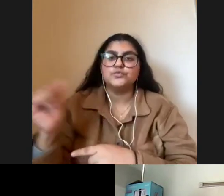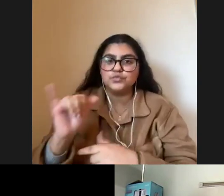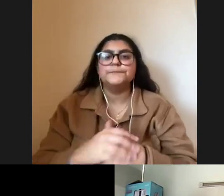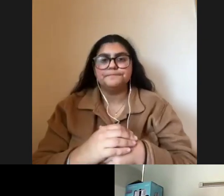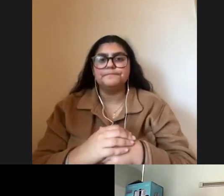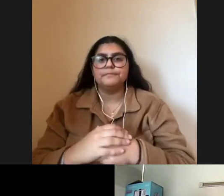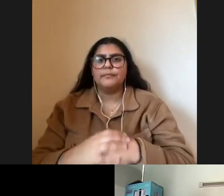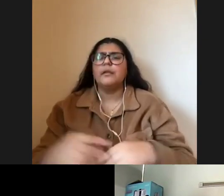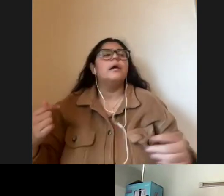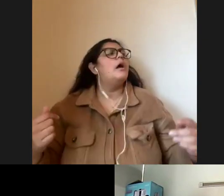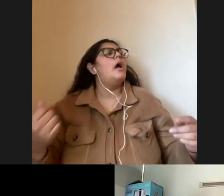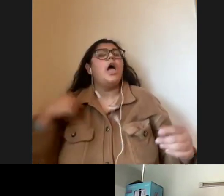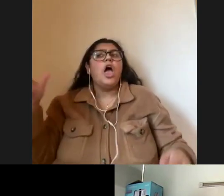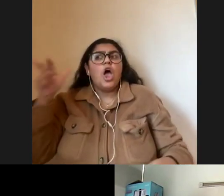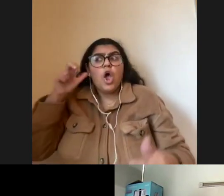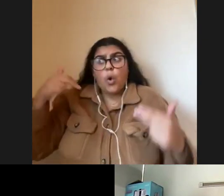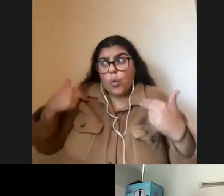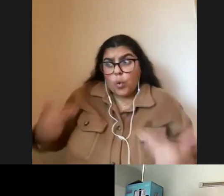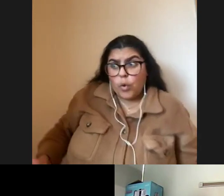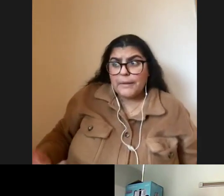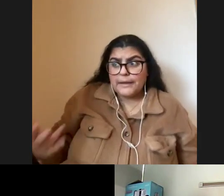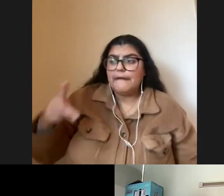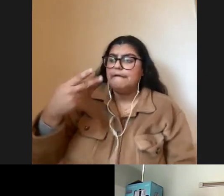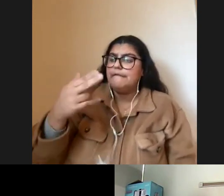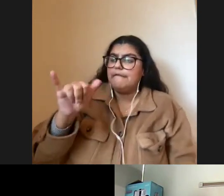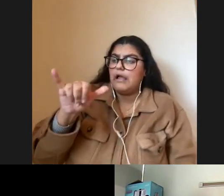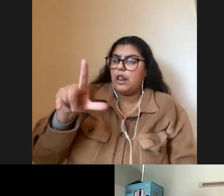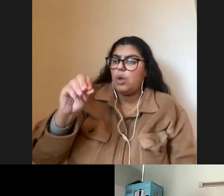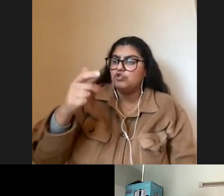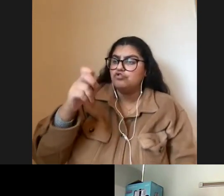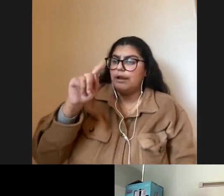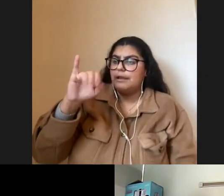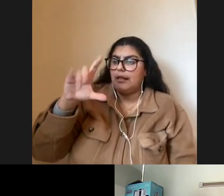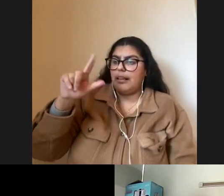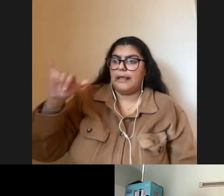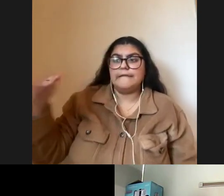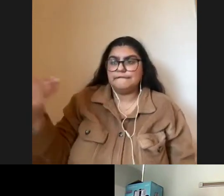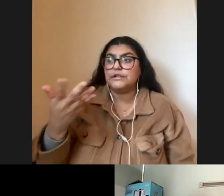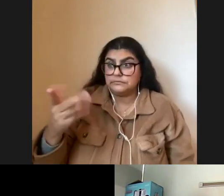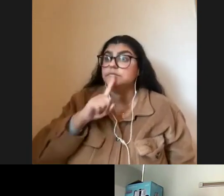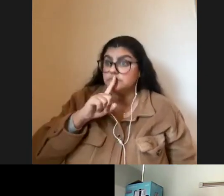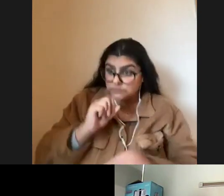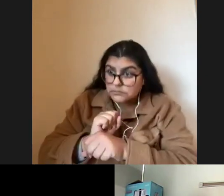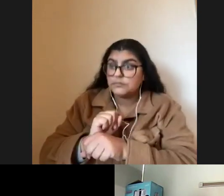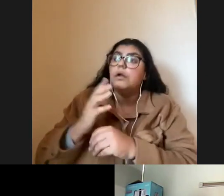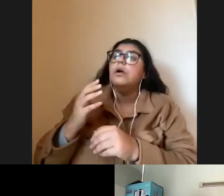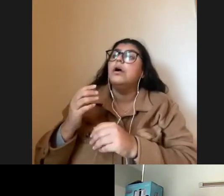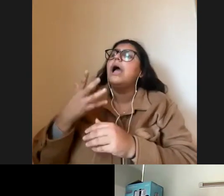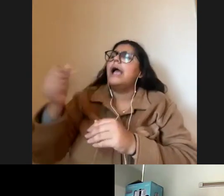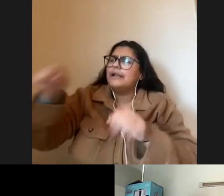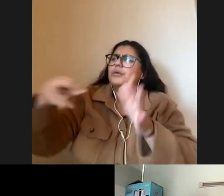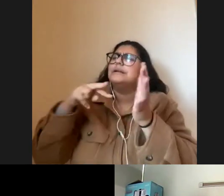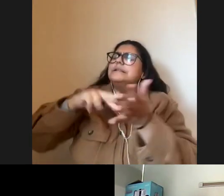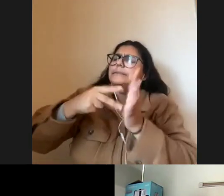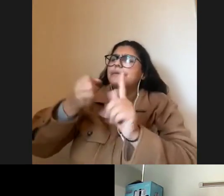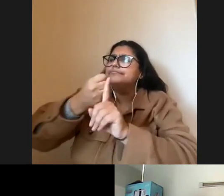that humans are phylogenetically fish. Yeah. Is that the case? And can you explain what the word phylogenetically